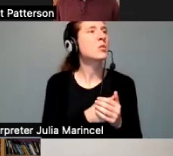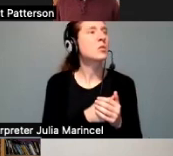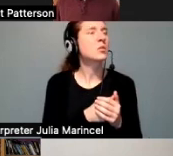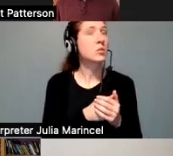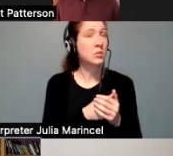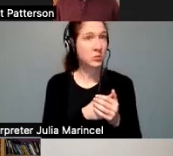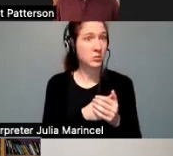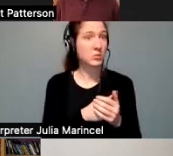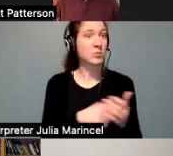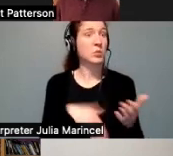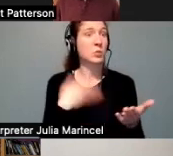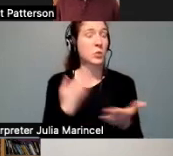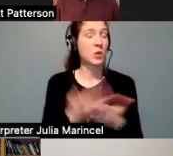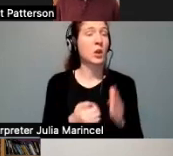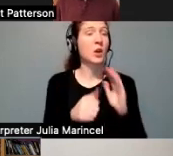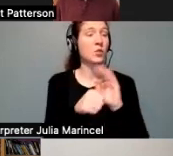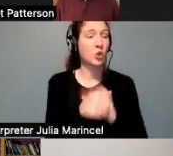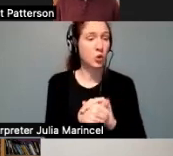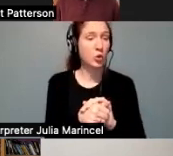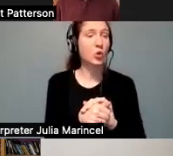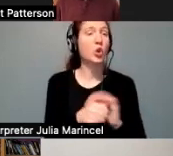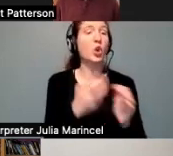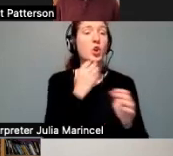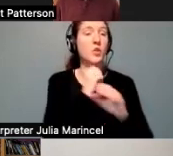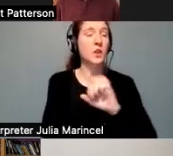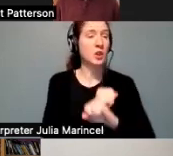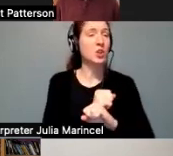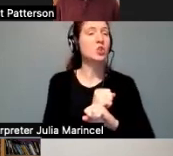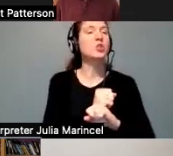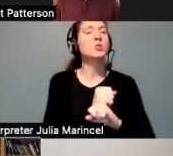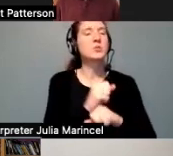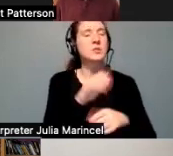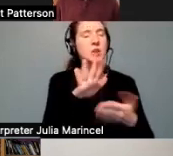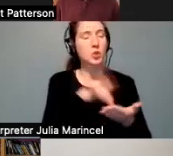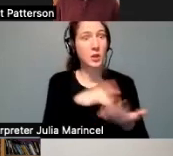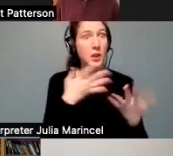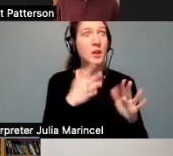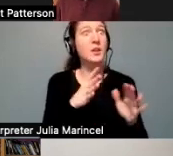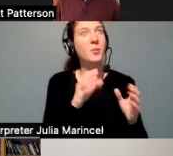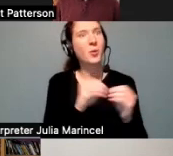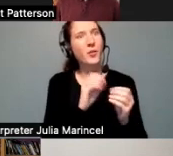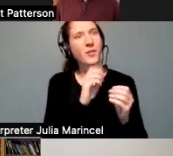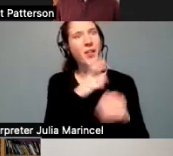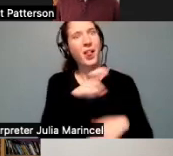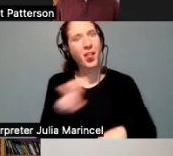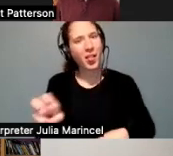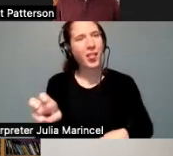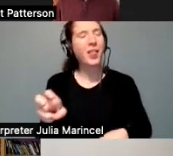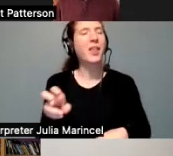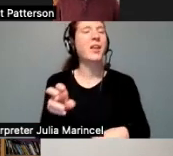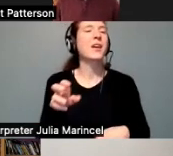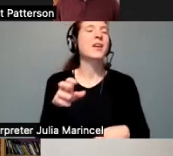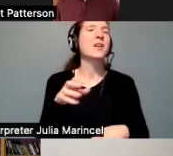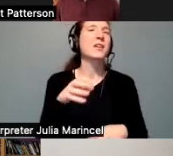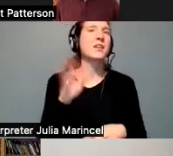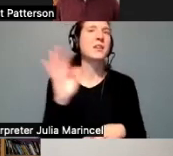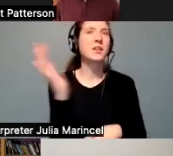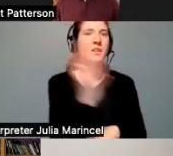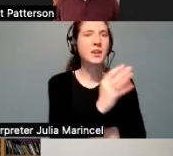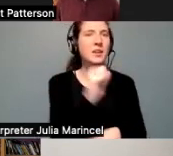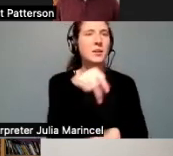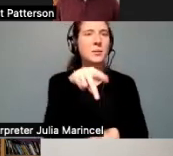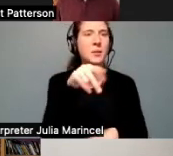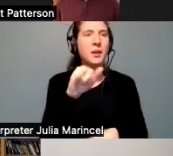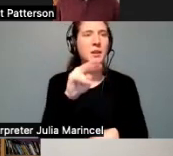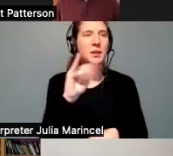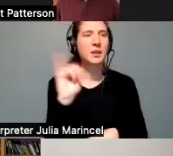I headed even deeper into the field, and we surveyed turtles and spiny forest. Everything has spines. The heat was like nothing